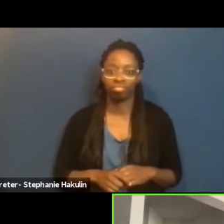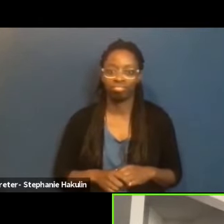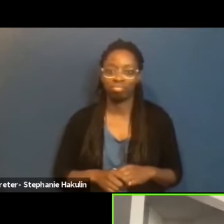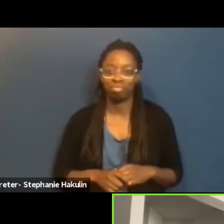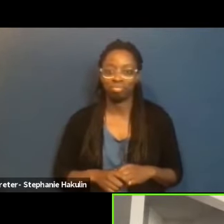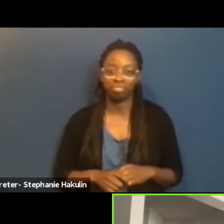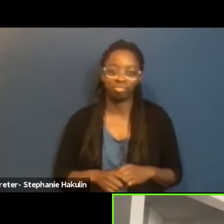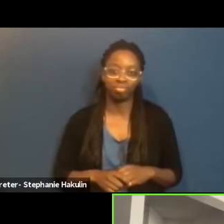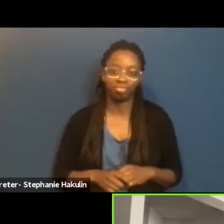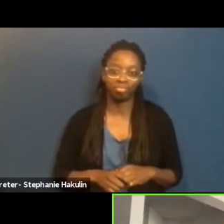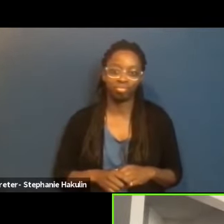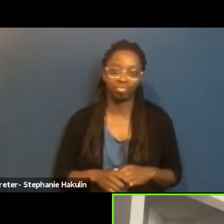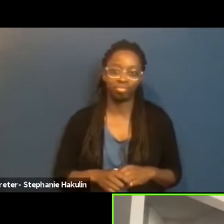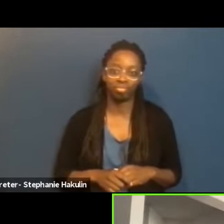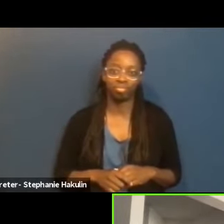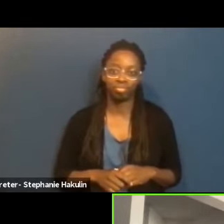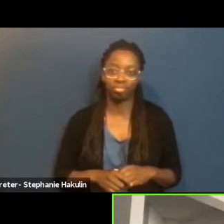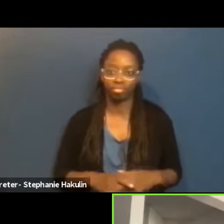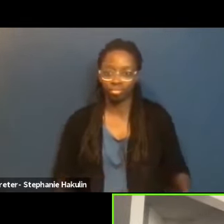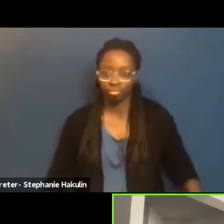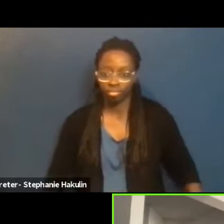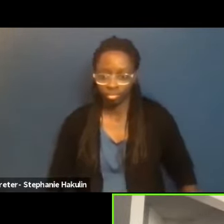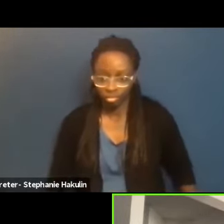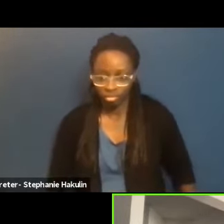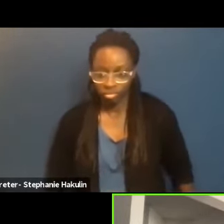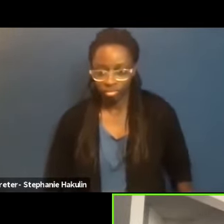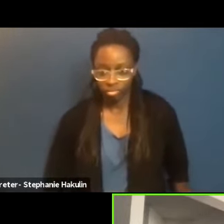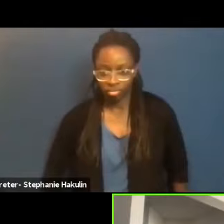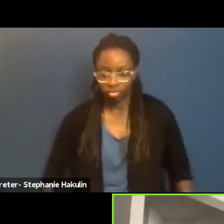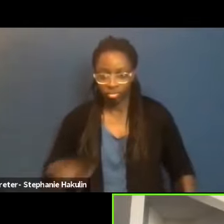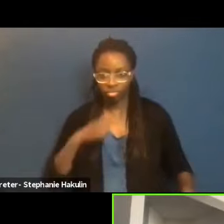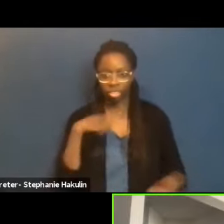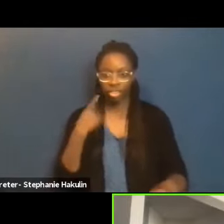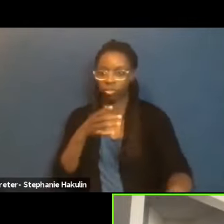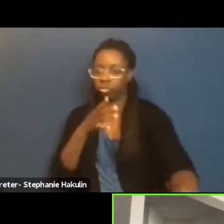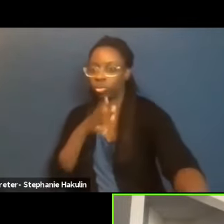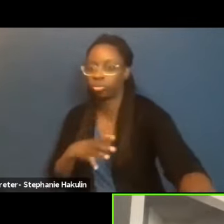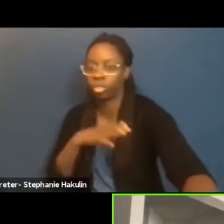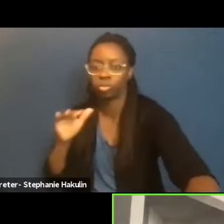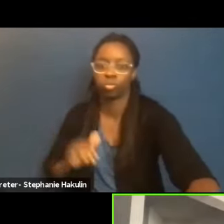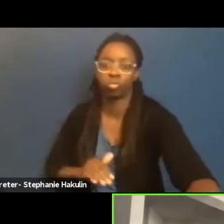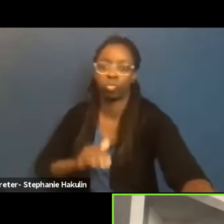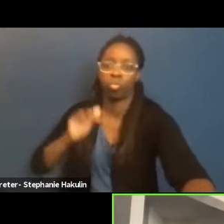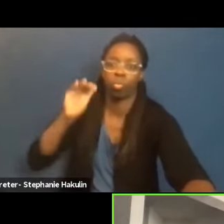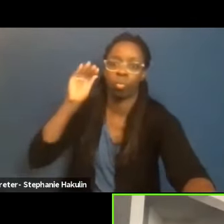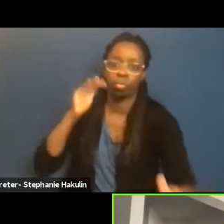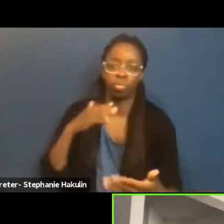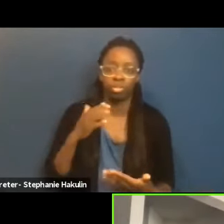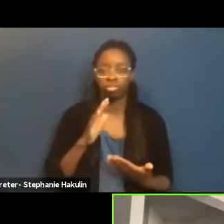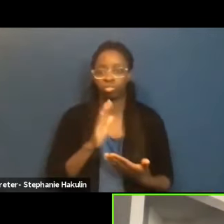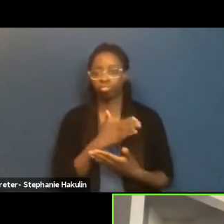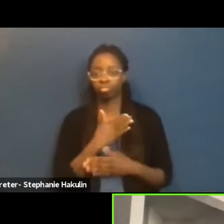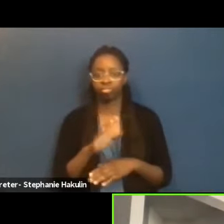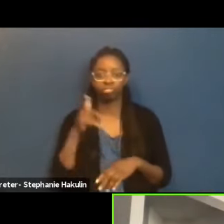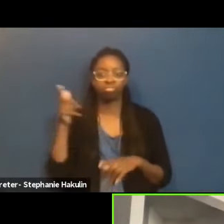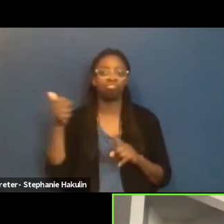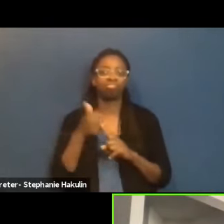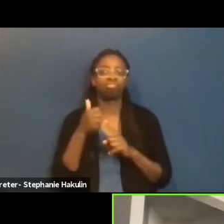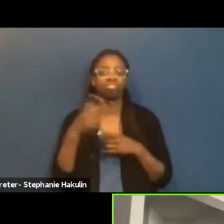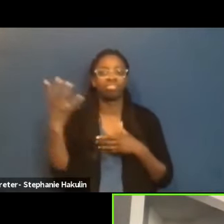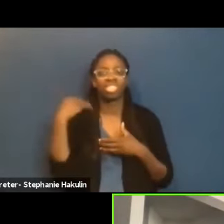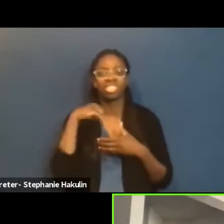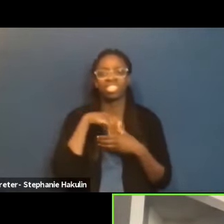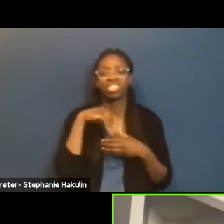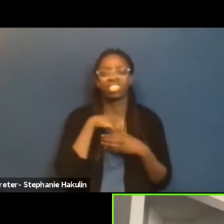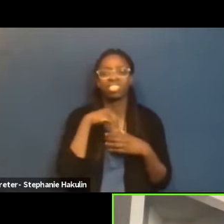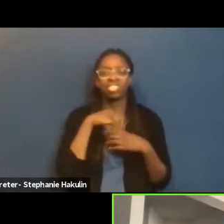How do you tell a woman that raising a Black son isn't some type of inside joke crafted by God and some